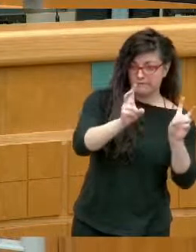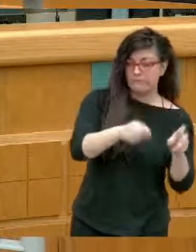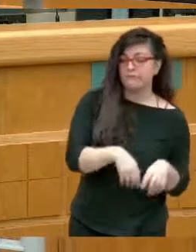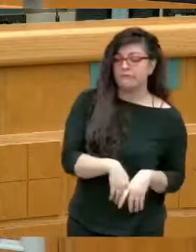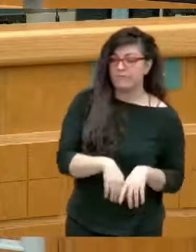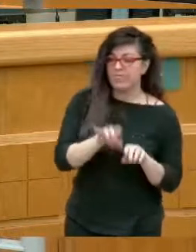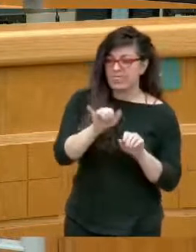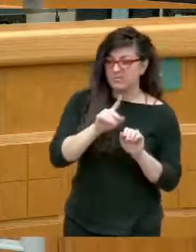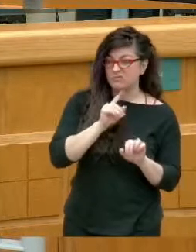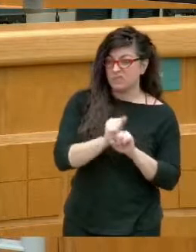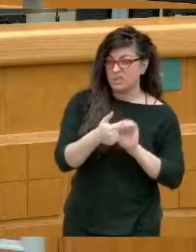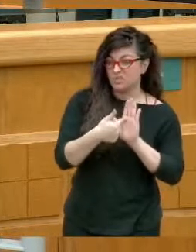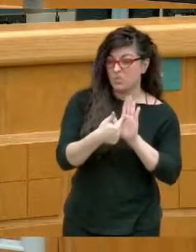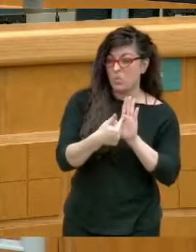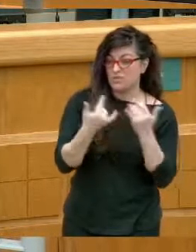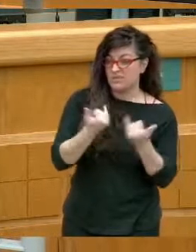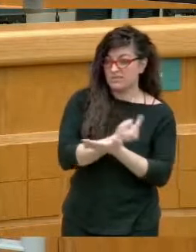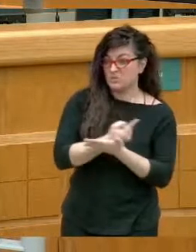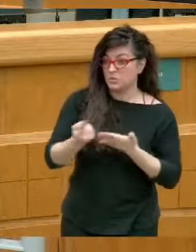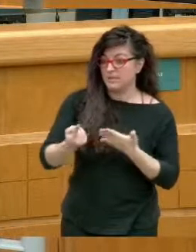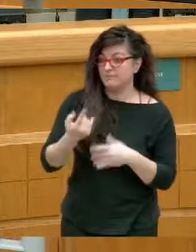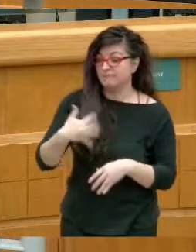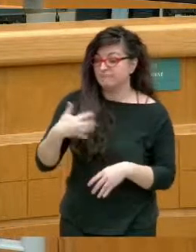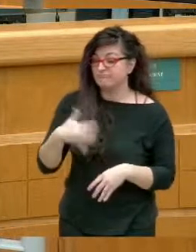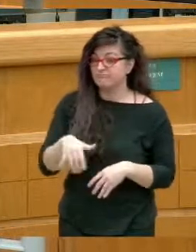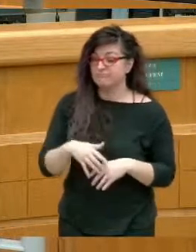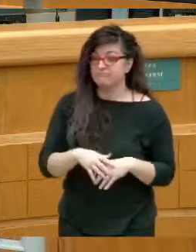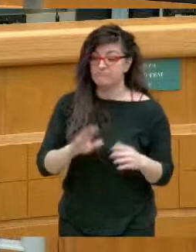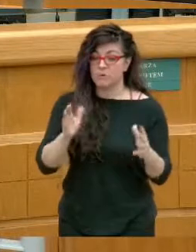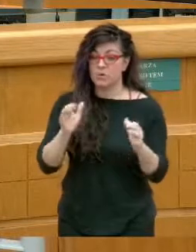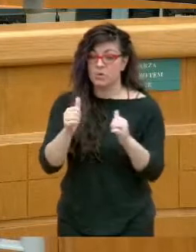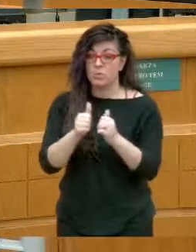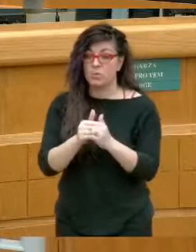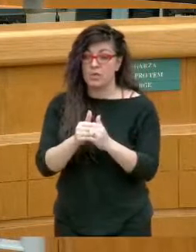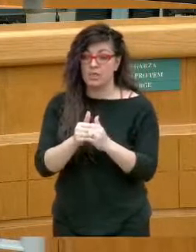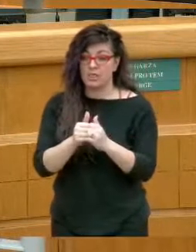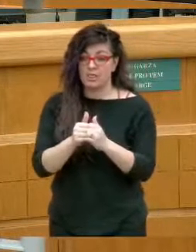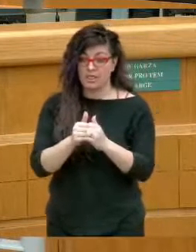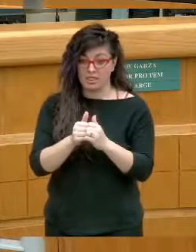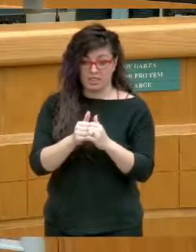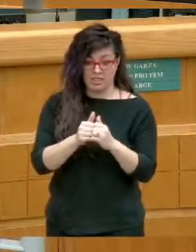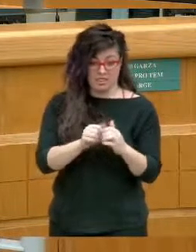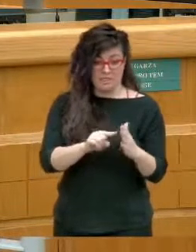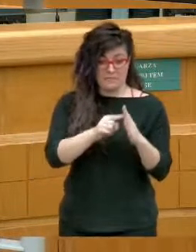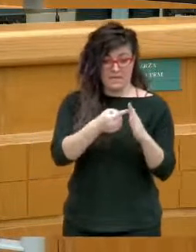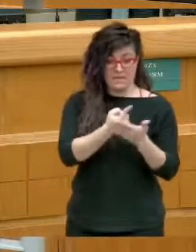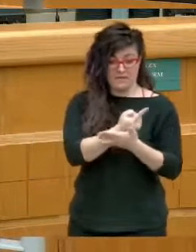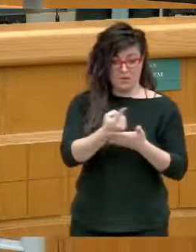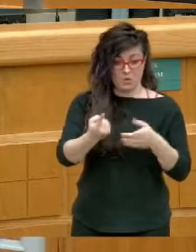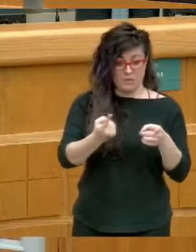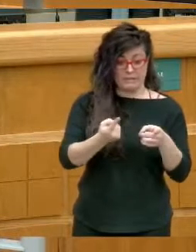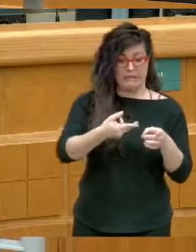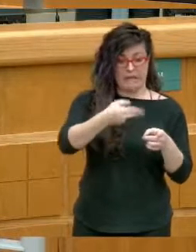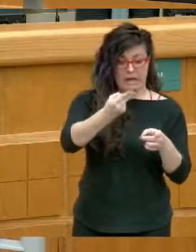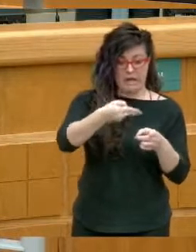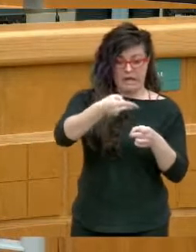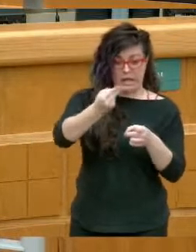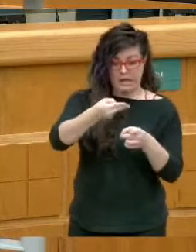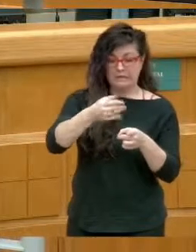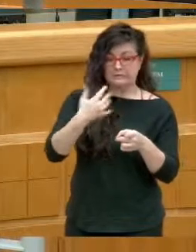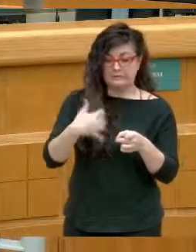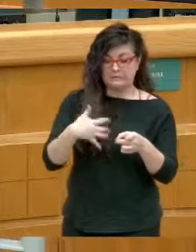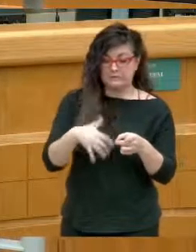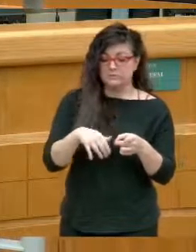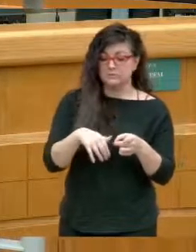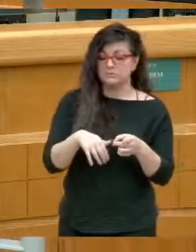on this week. I mean, you can see that earlier bar chart where there were pretty significant numbers each day of the week. This one shows you